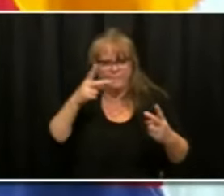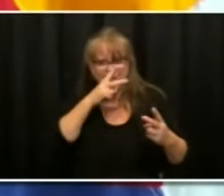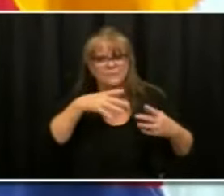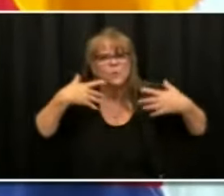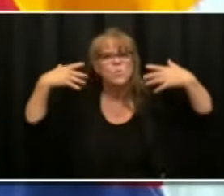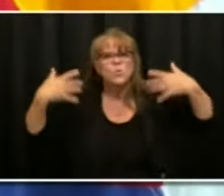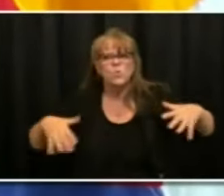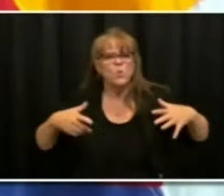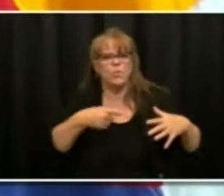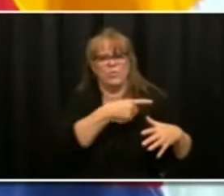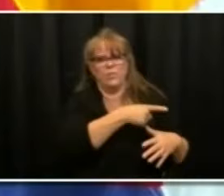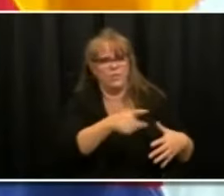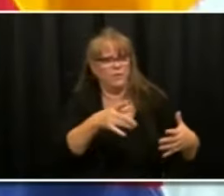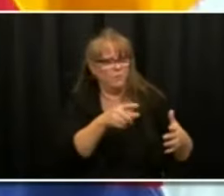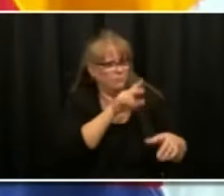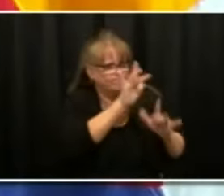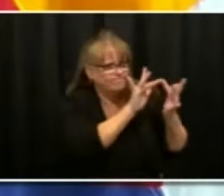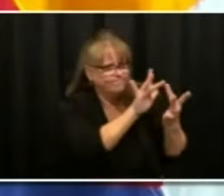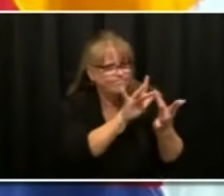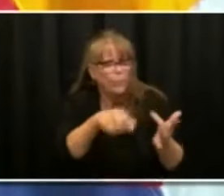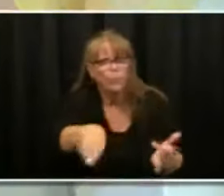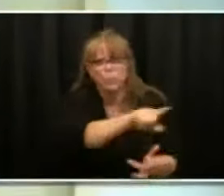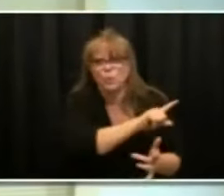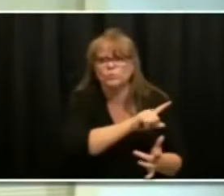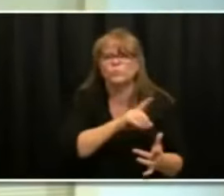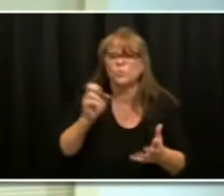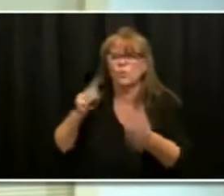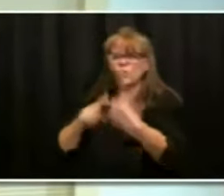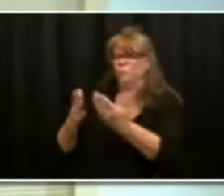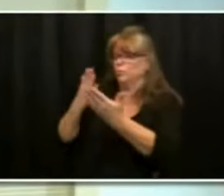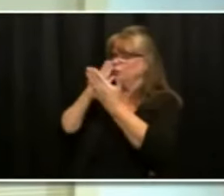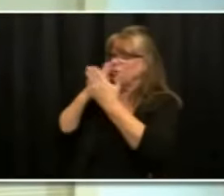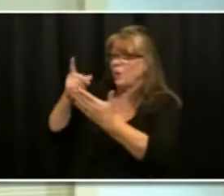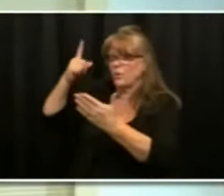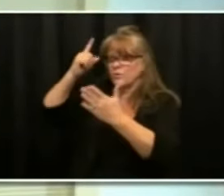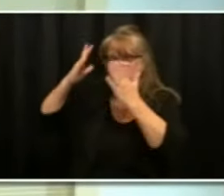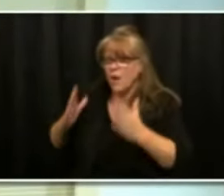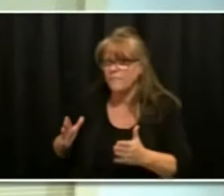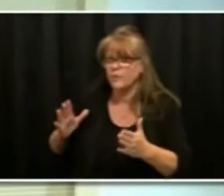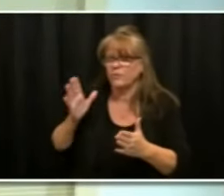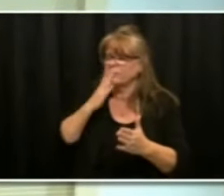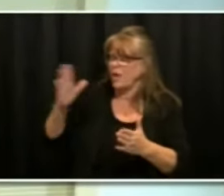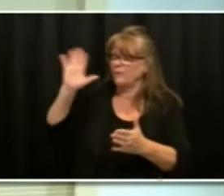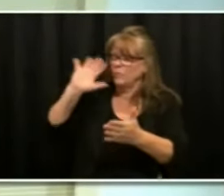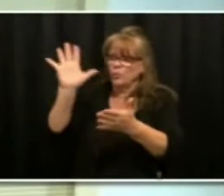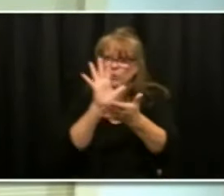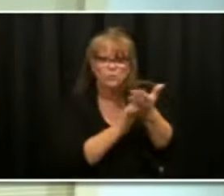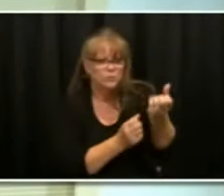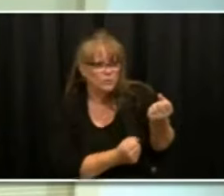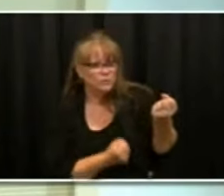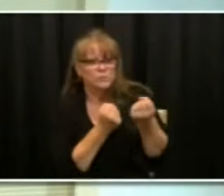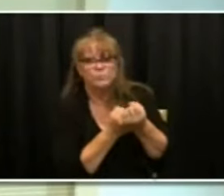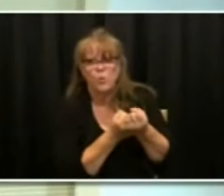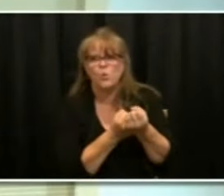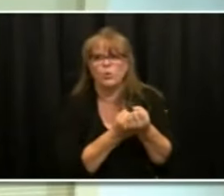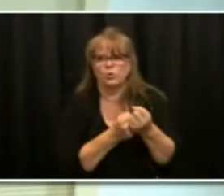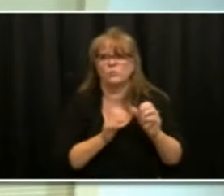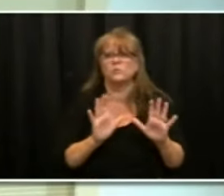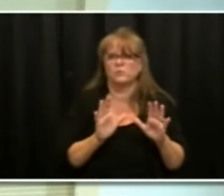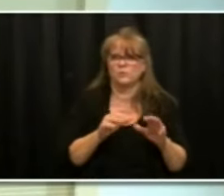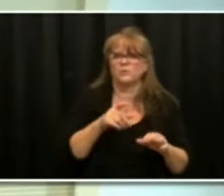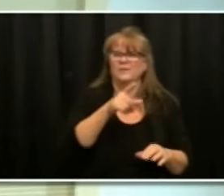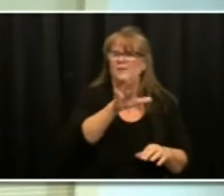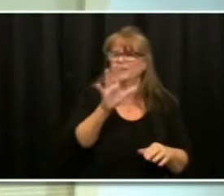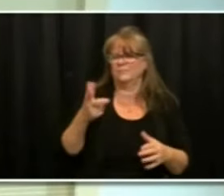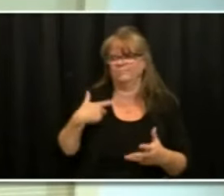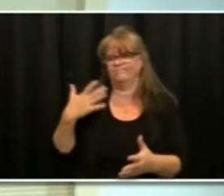Colorado agriculture and all the people who keep us fed. Thank you, Commissioner. We love our Colorado Proud produce at home when